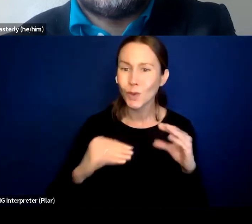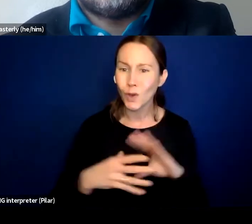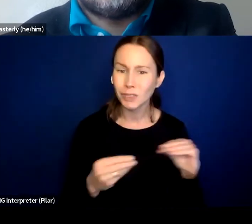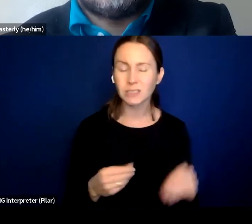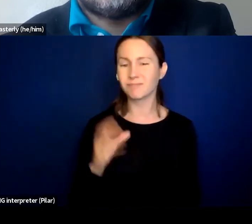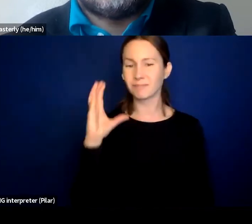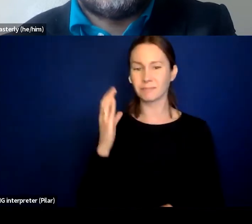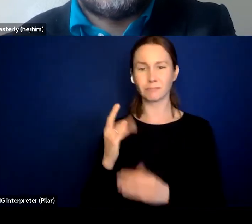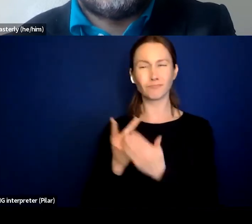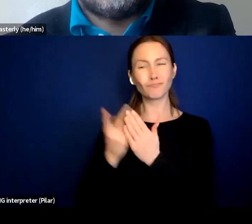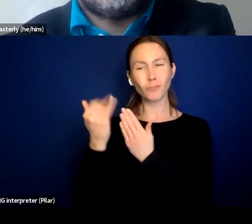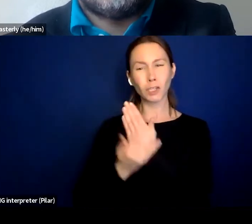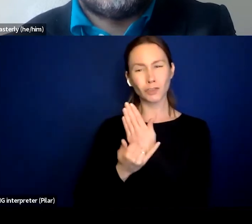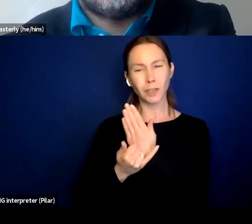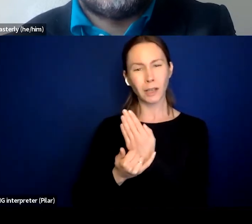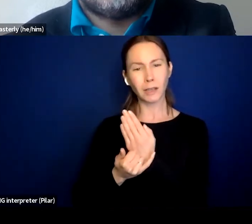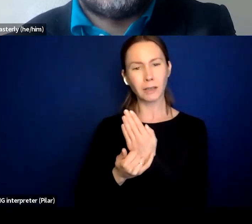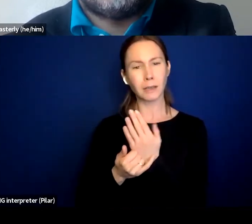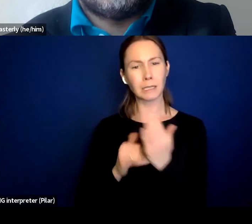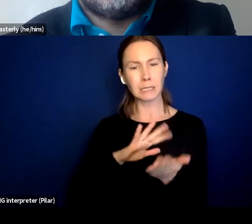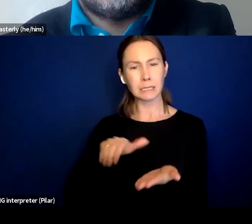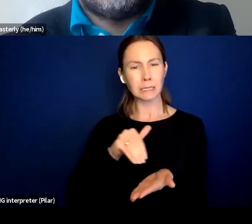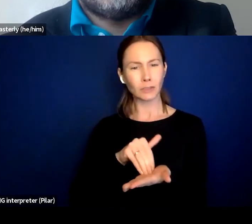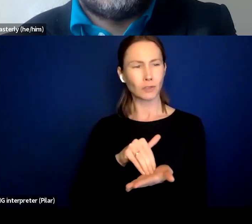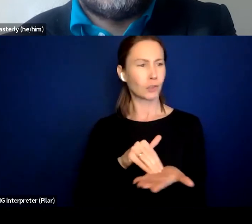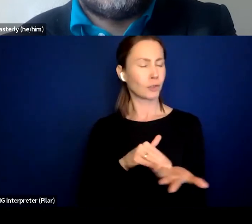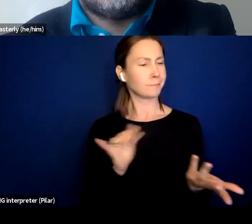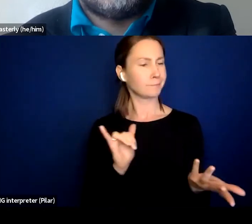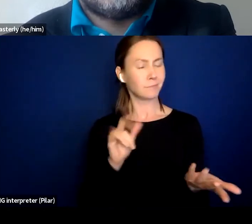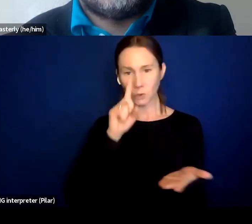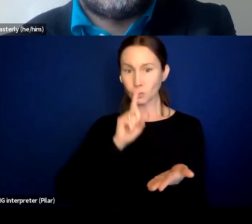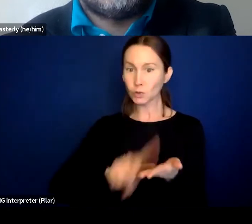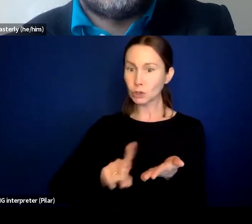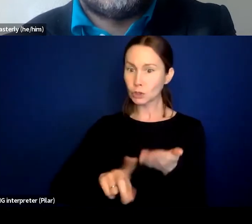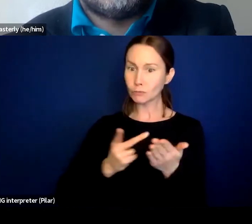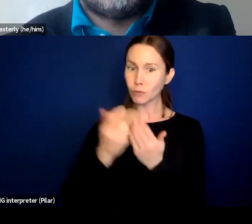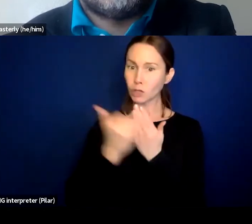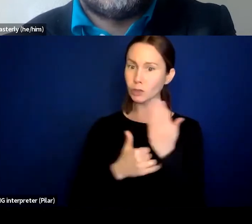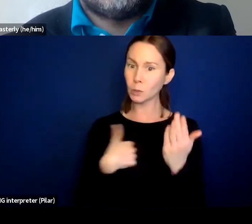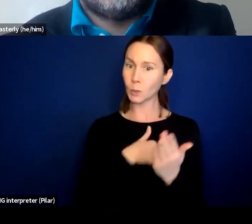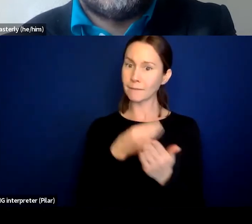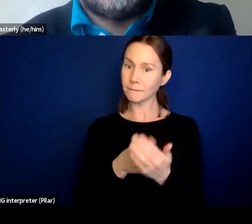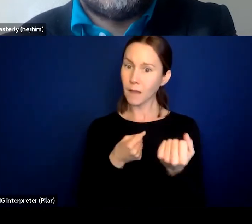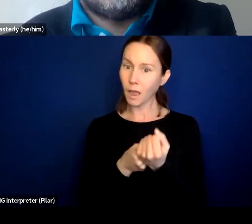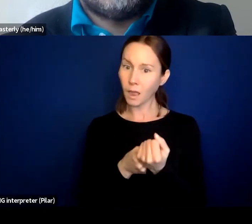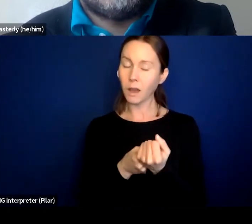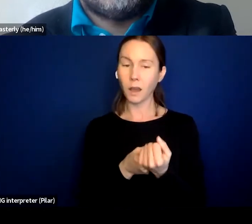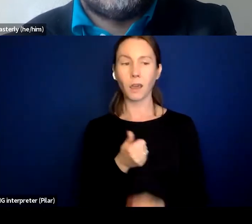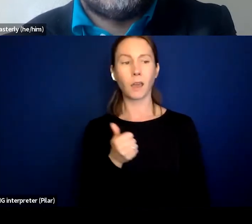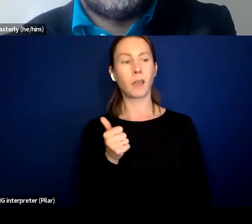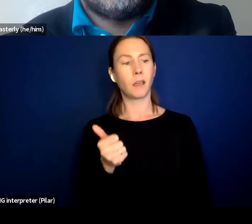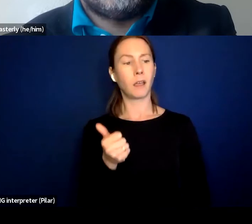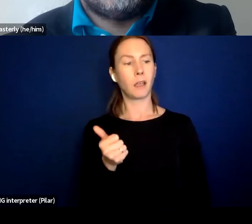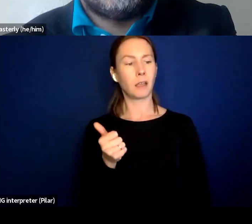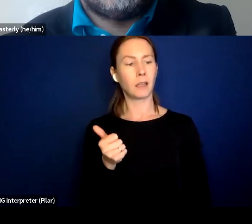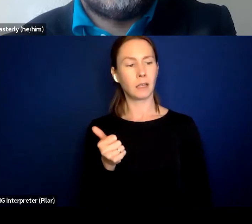projects that are like a research project that we funded, where